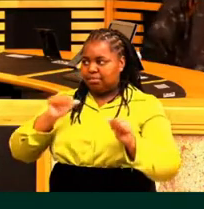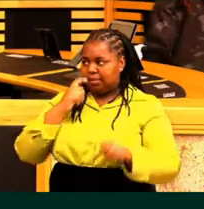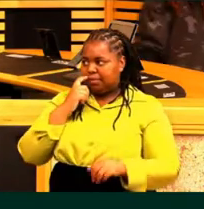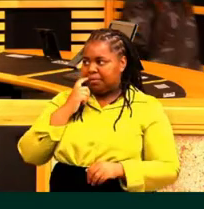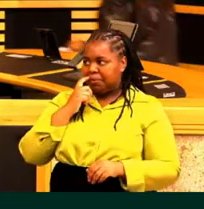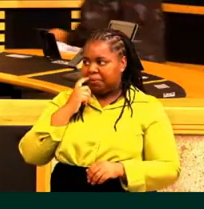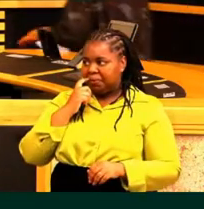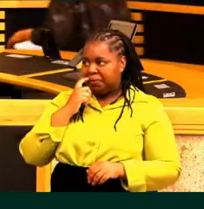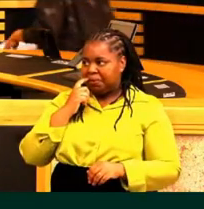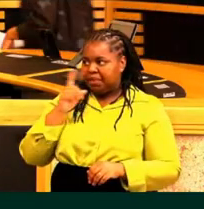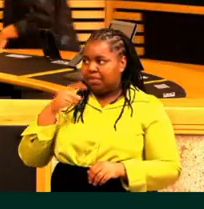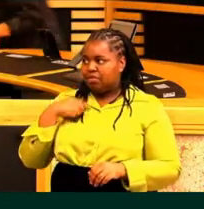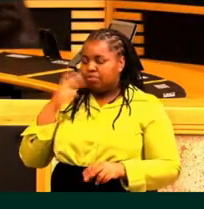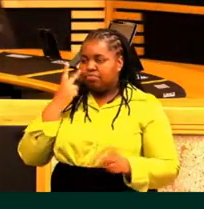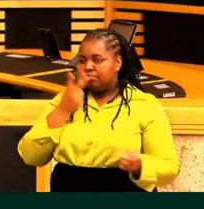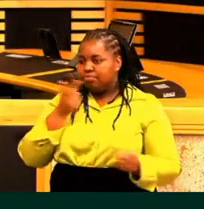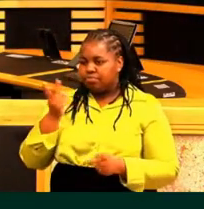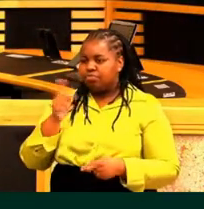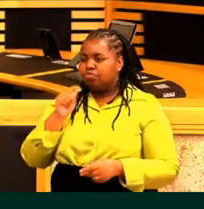language